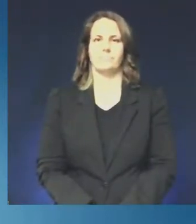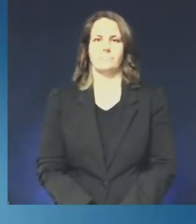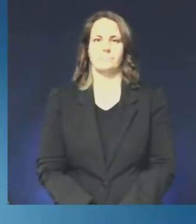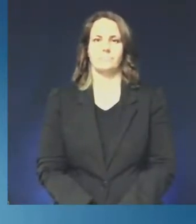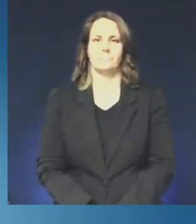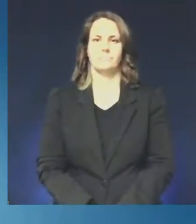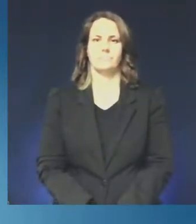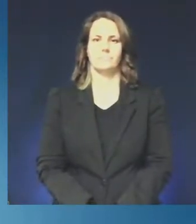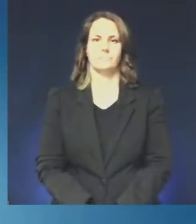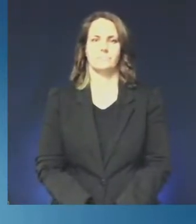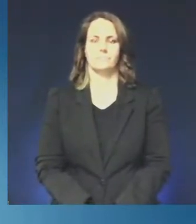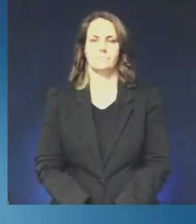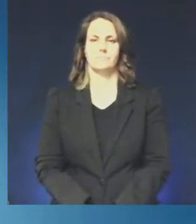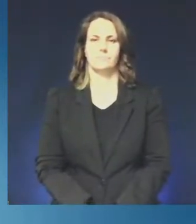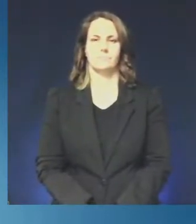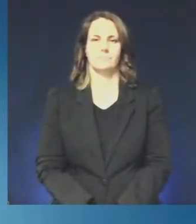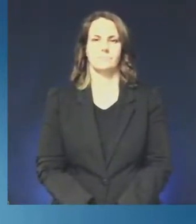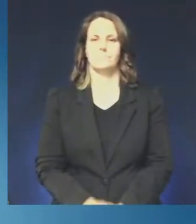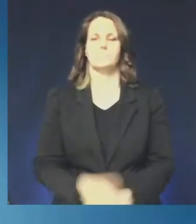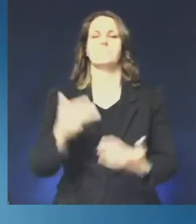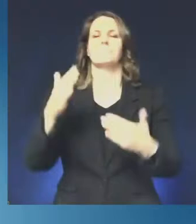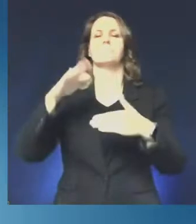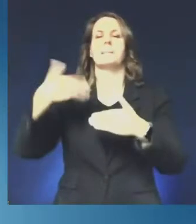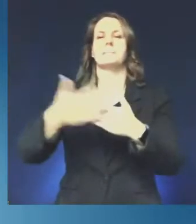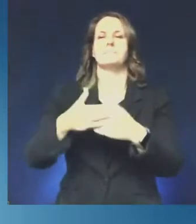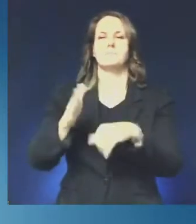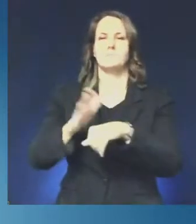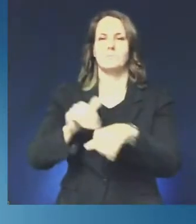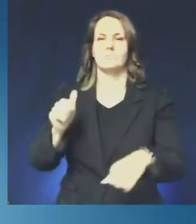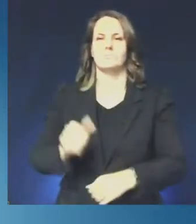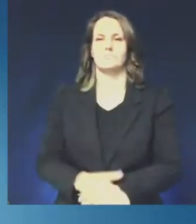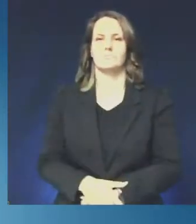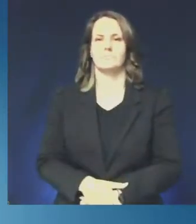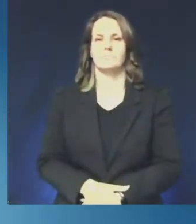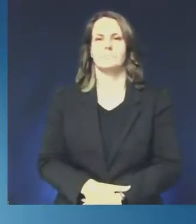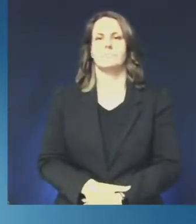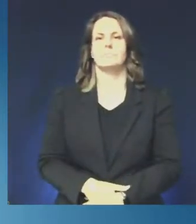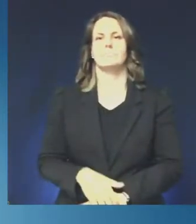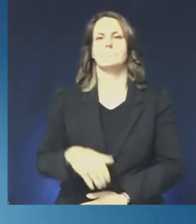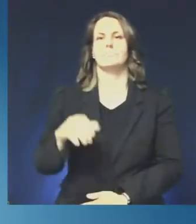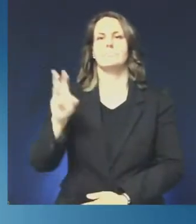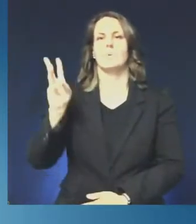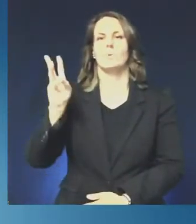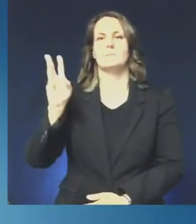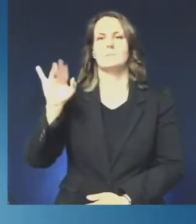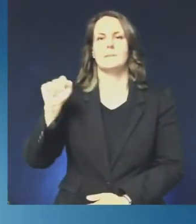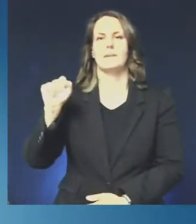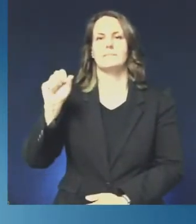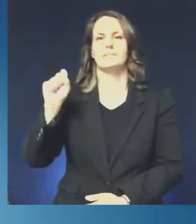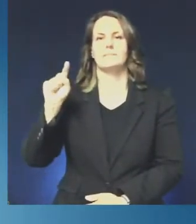Okay, moving on then to David Wahlberg from the Wisconsin State Journal. David?